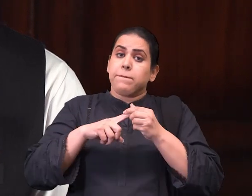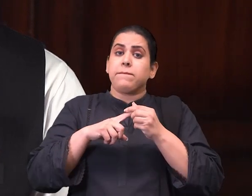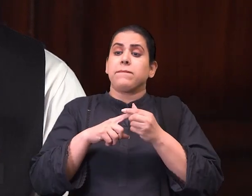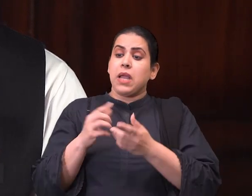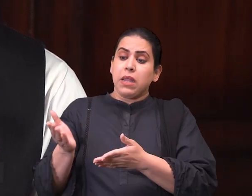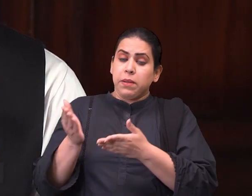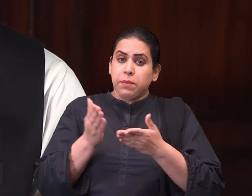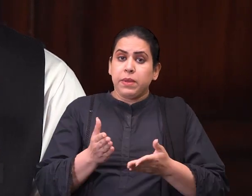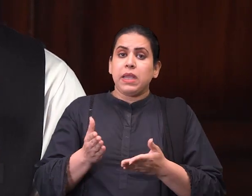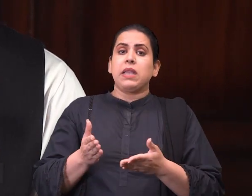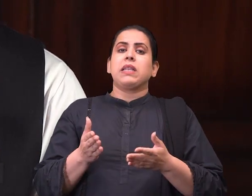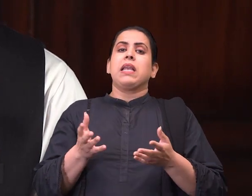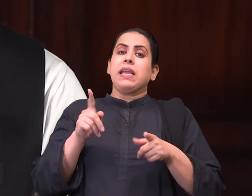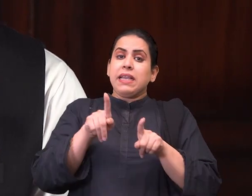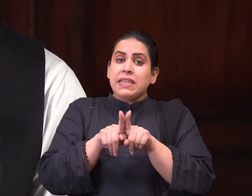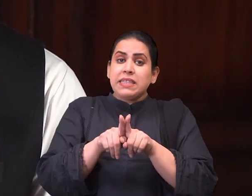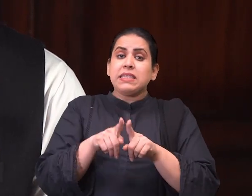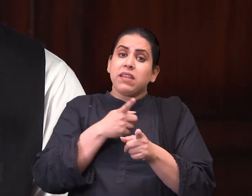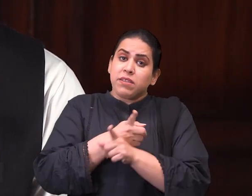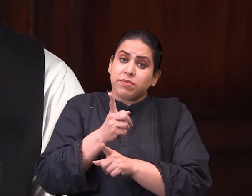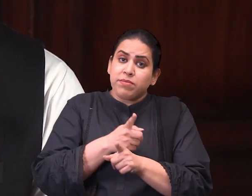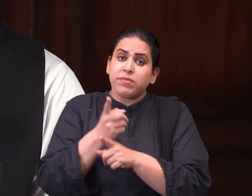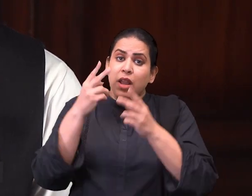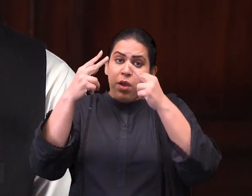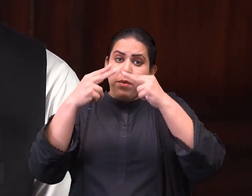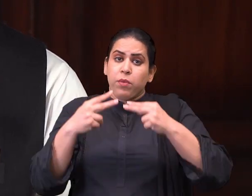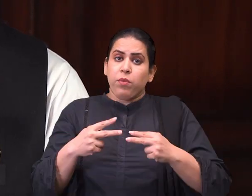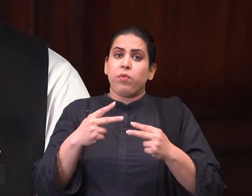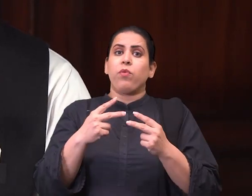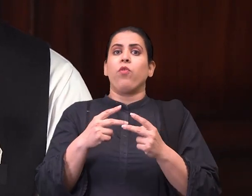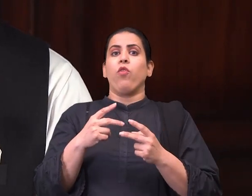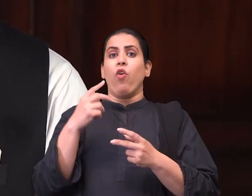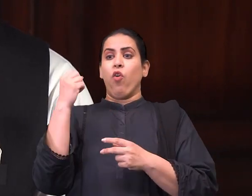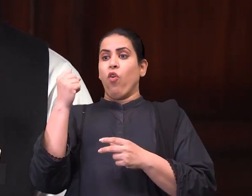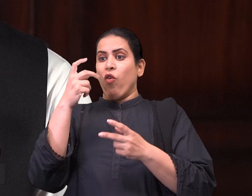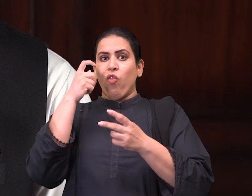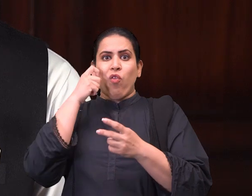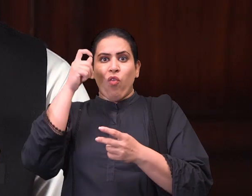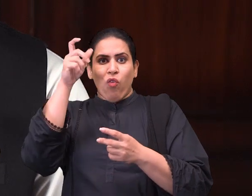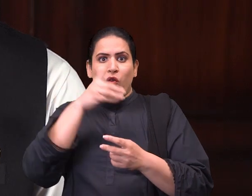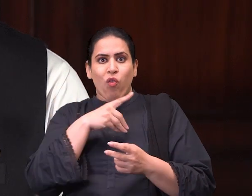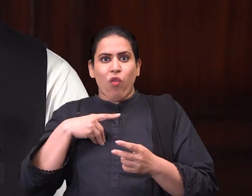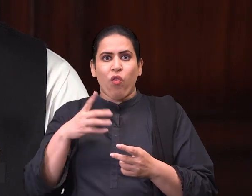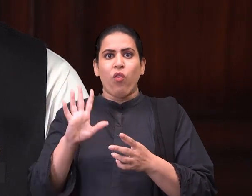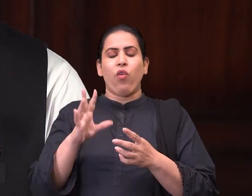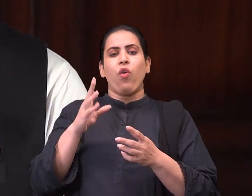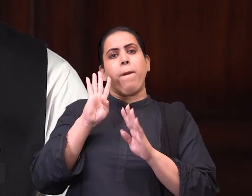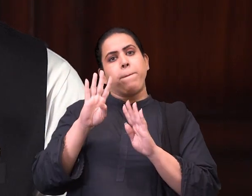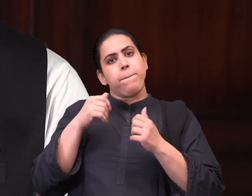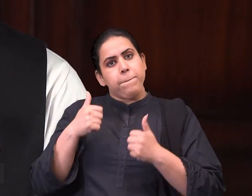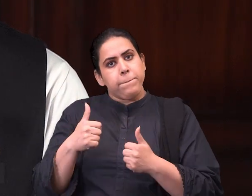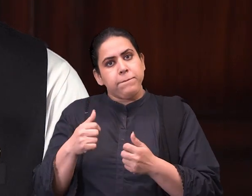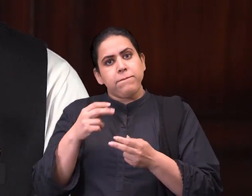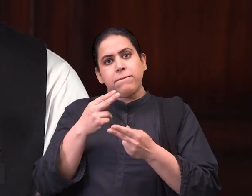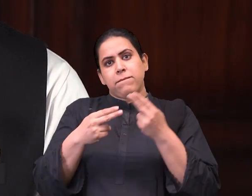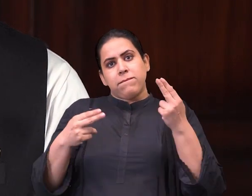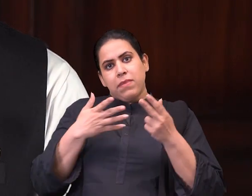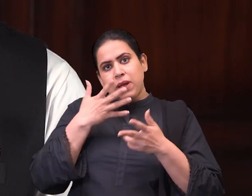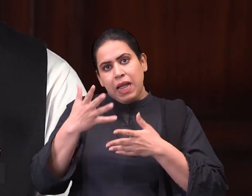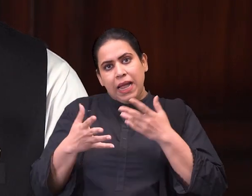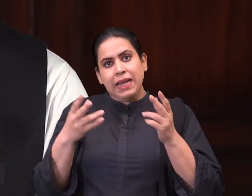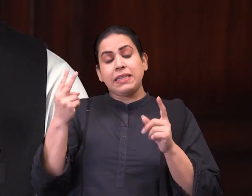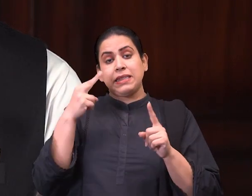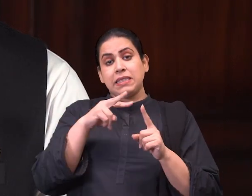Incentivized research must be encouraged, as well as proper training programs for physicians, so that they may provide the